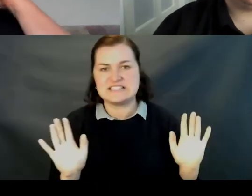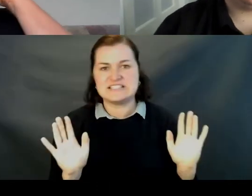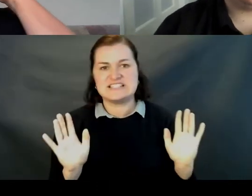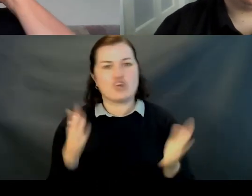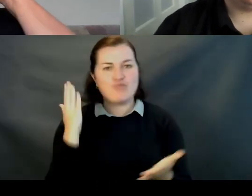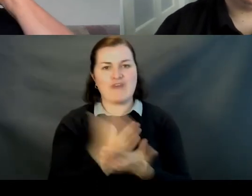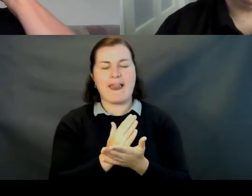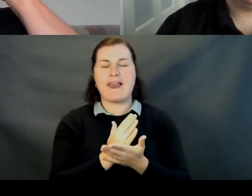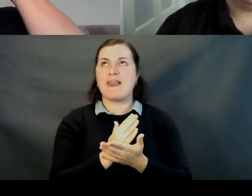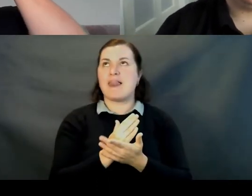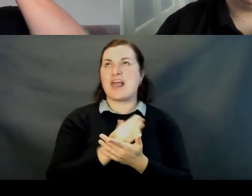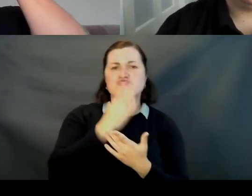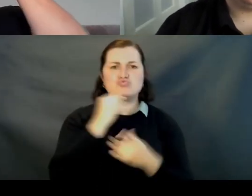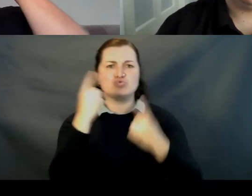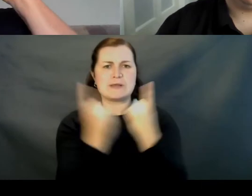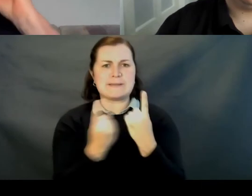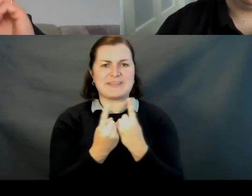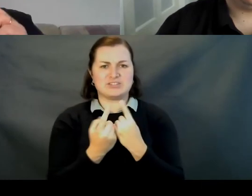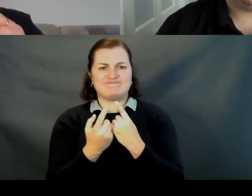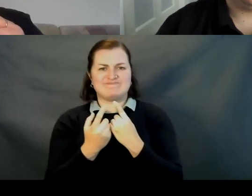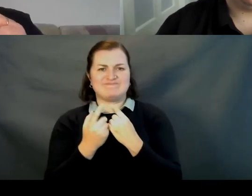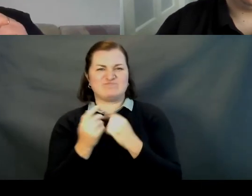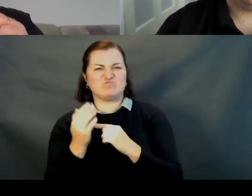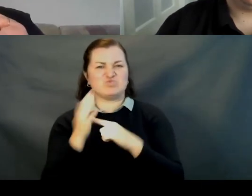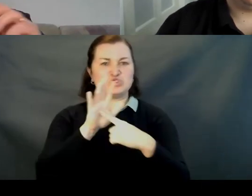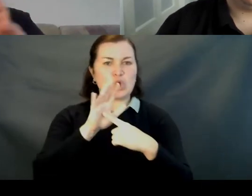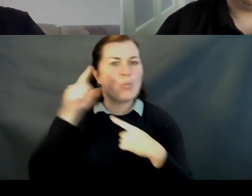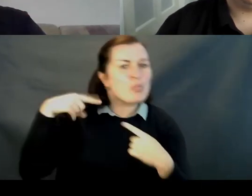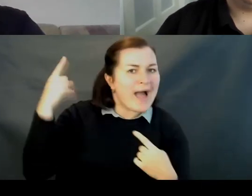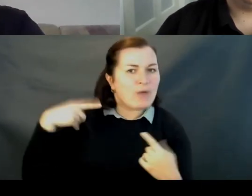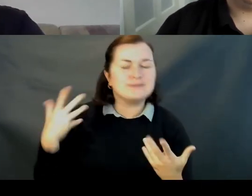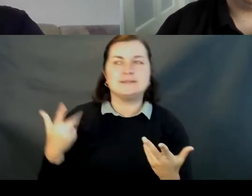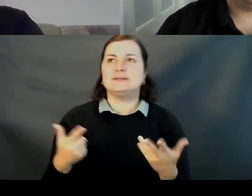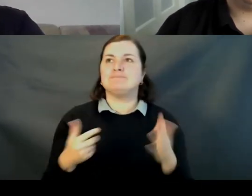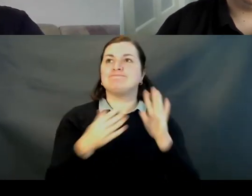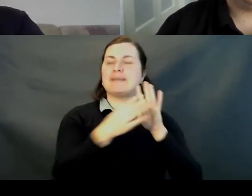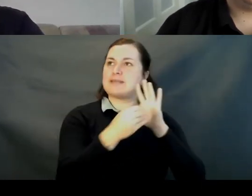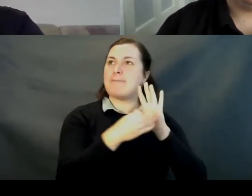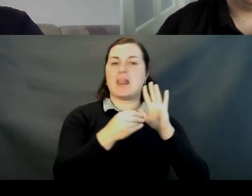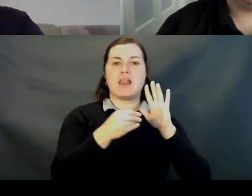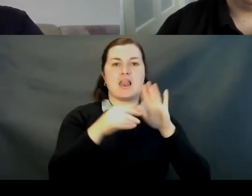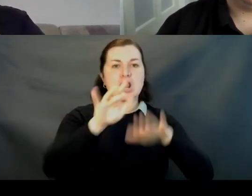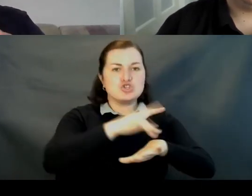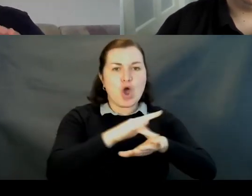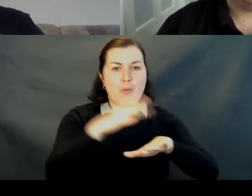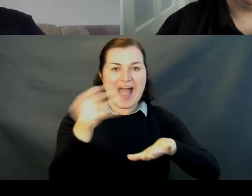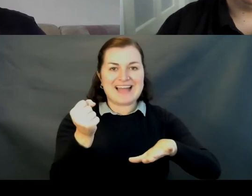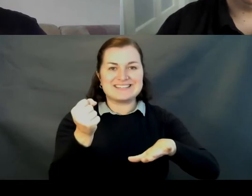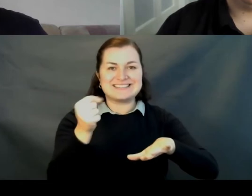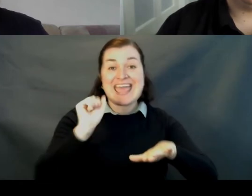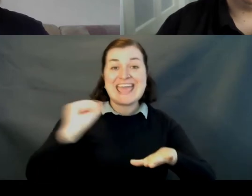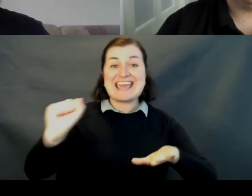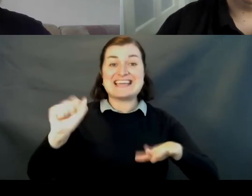a sound. So an example I often give is his Dark Materials, there was a witch and she